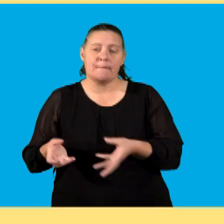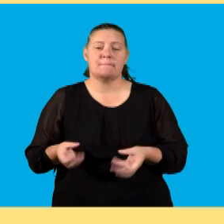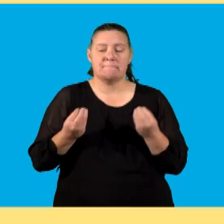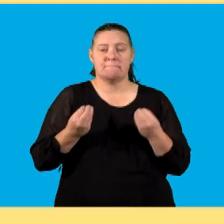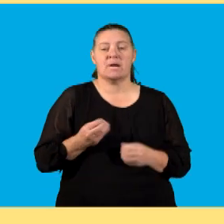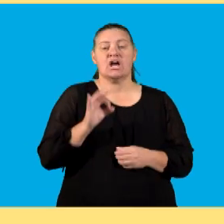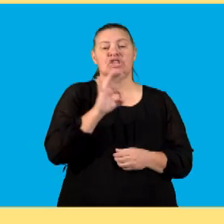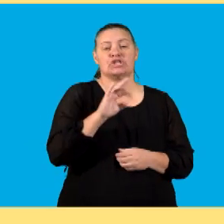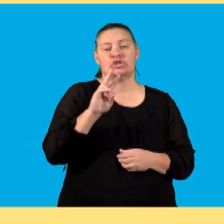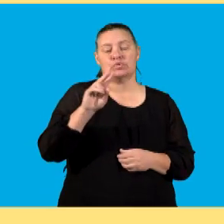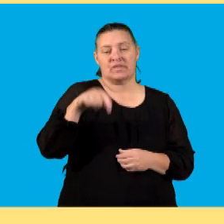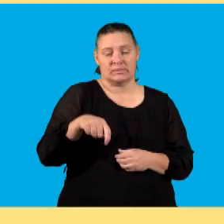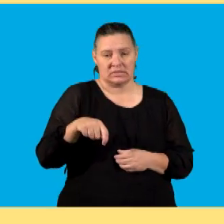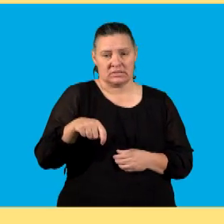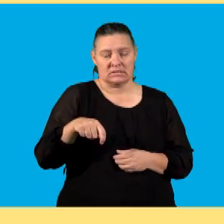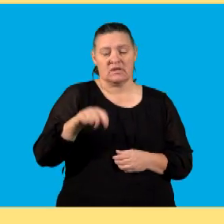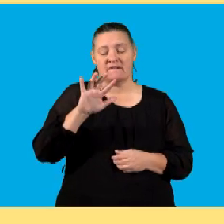You get